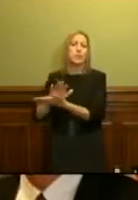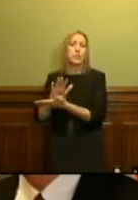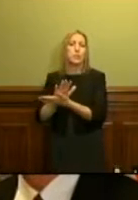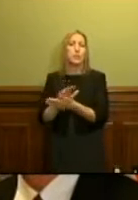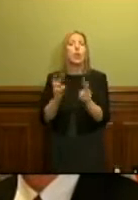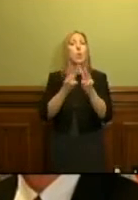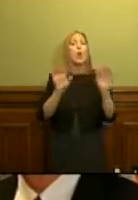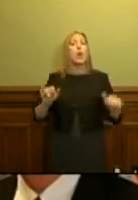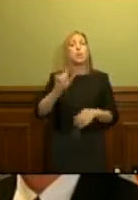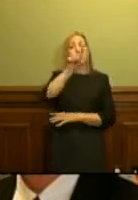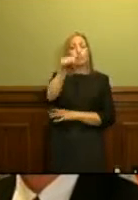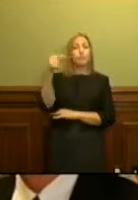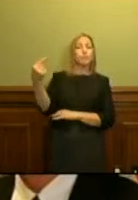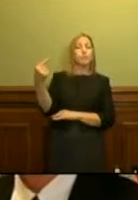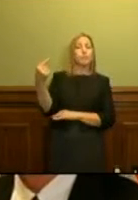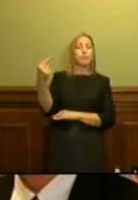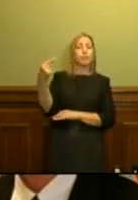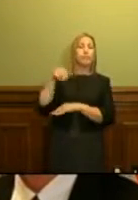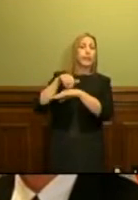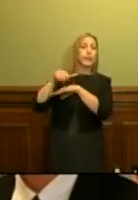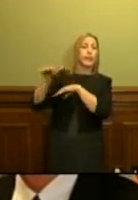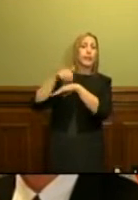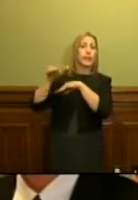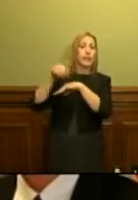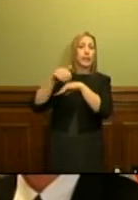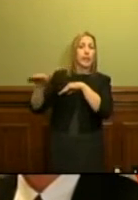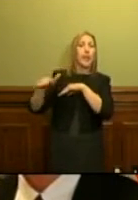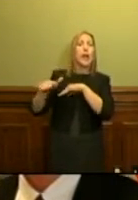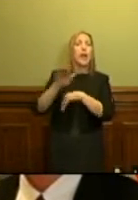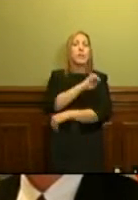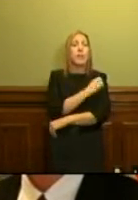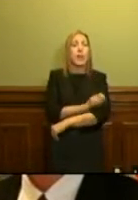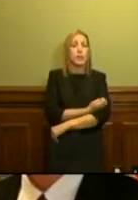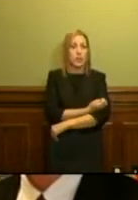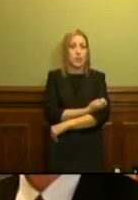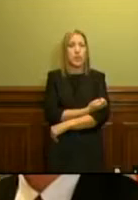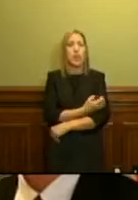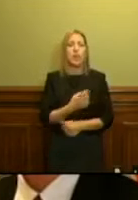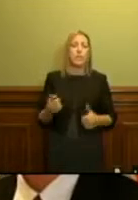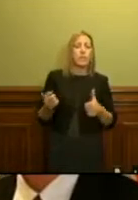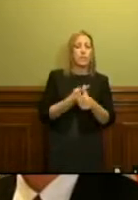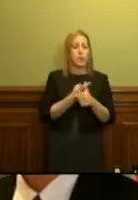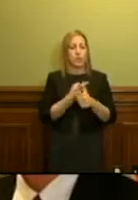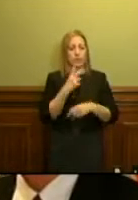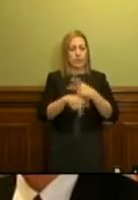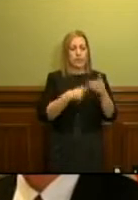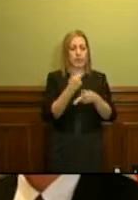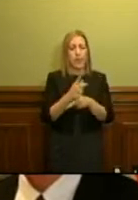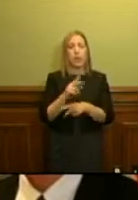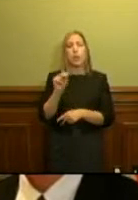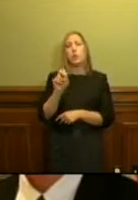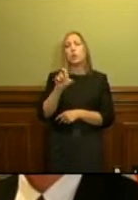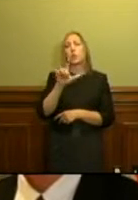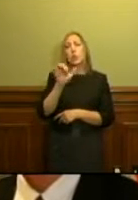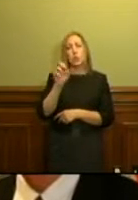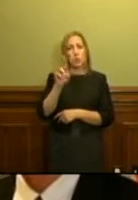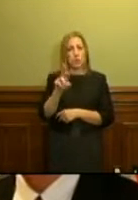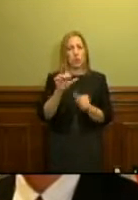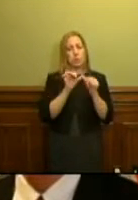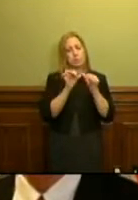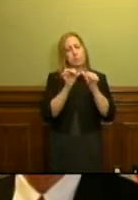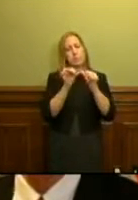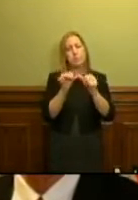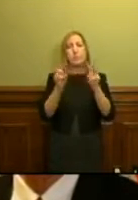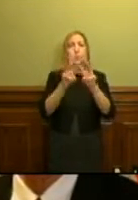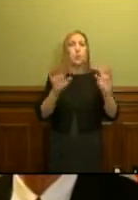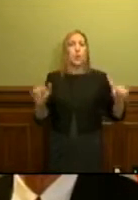is number one in net exporter of energy. This first-of-its-kind nuclear facility maintains Wyoming's position as